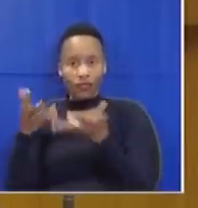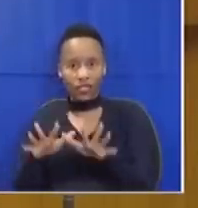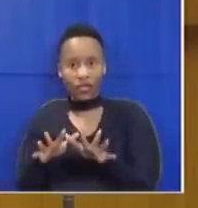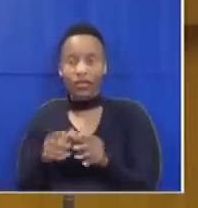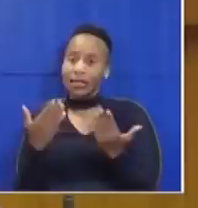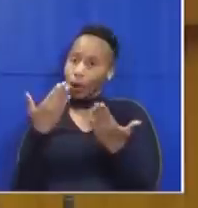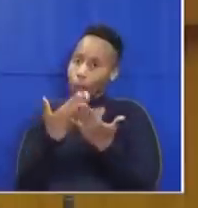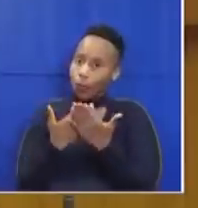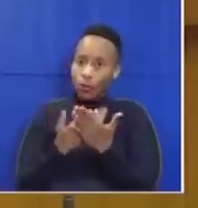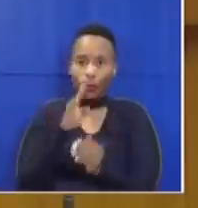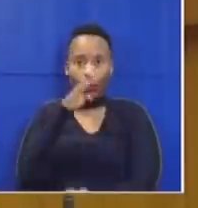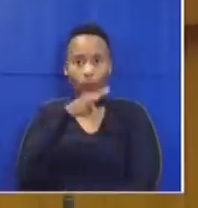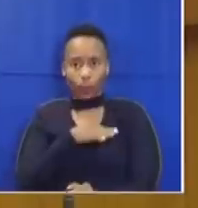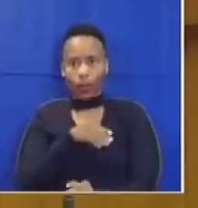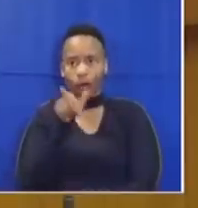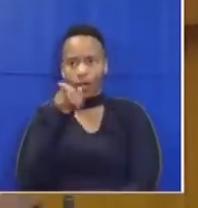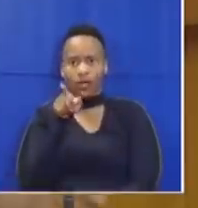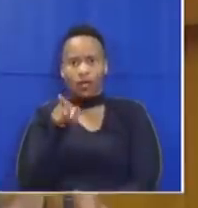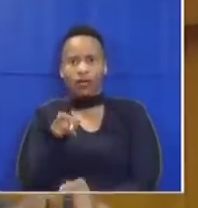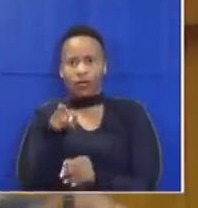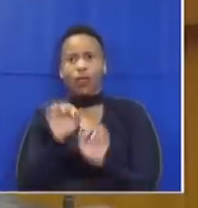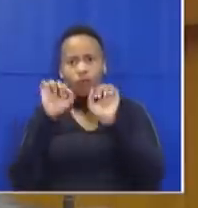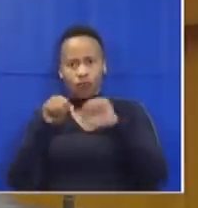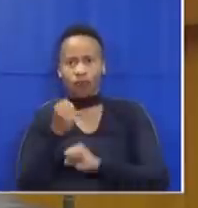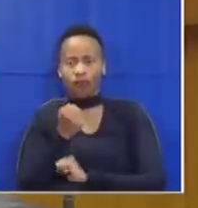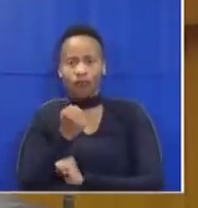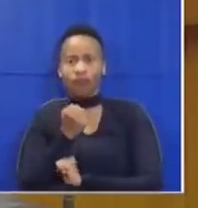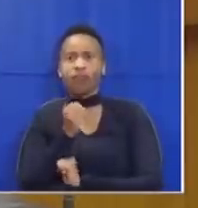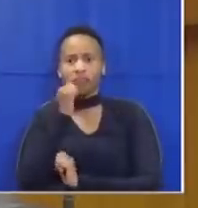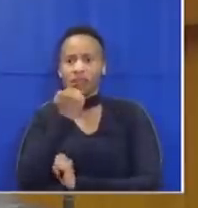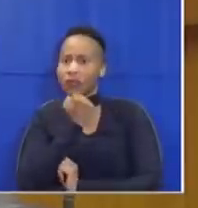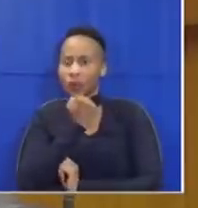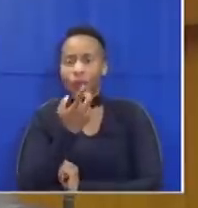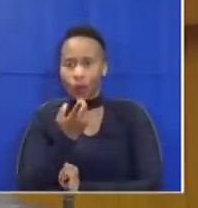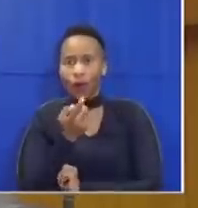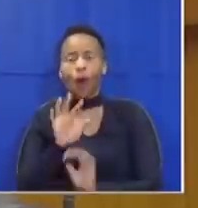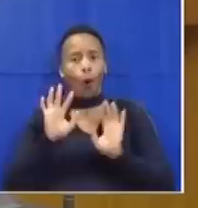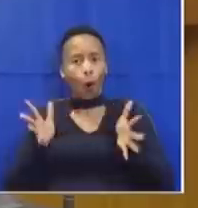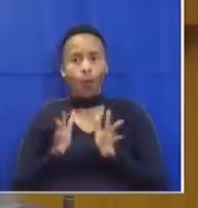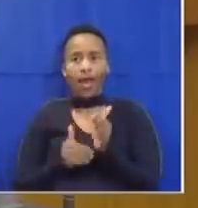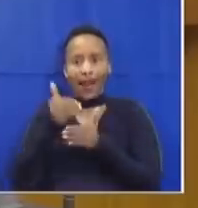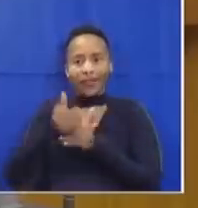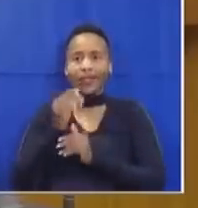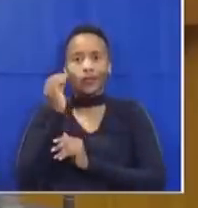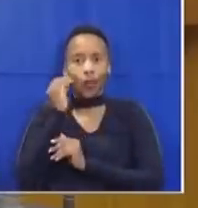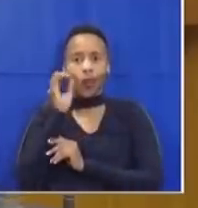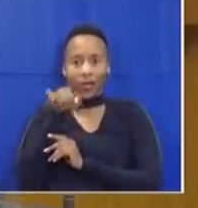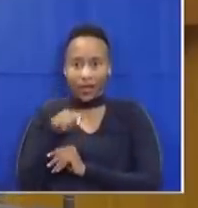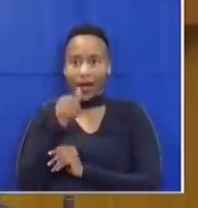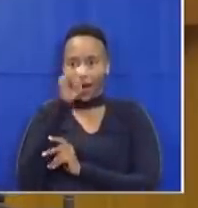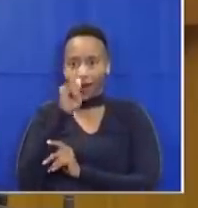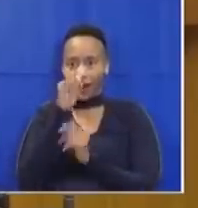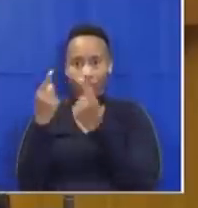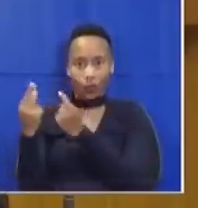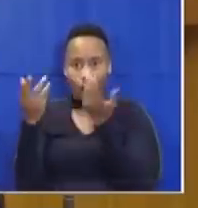give somebody amnesty unless you have proven that they have committed a crime. When it comes